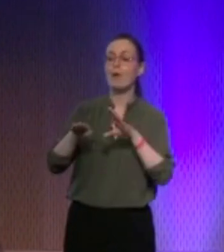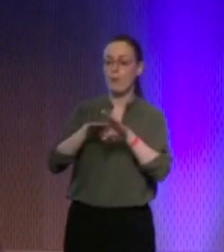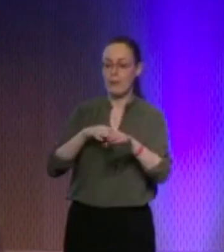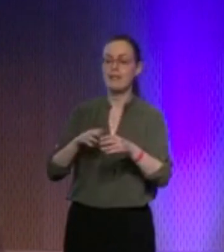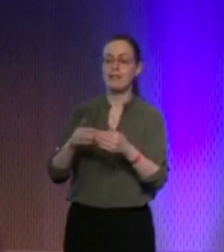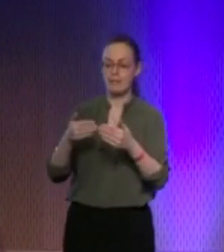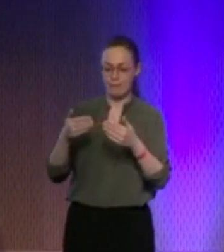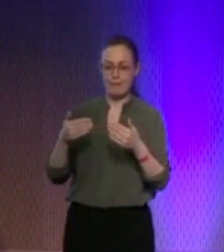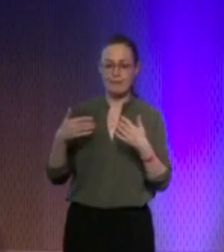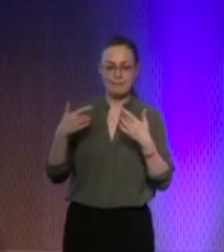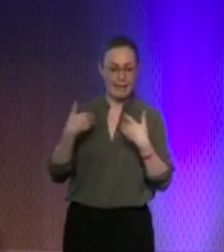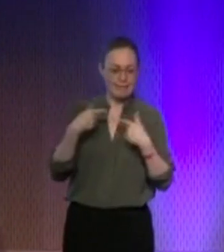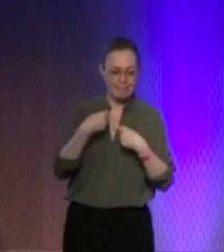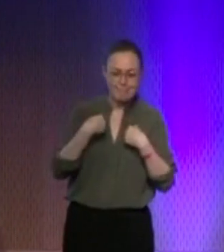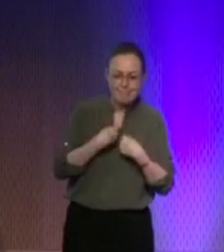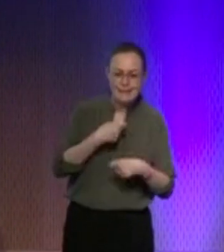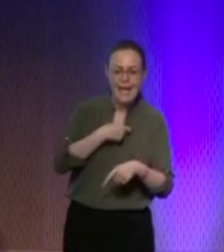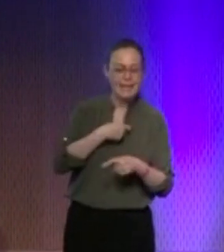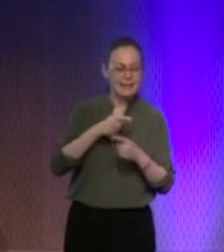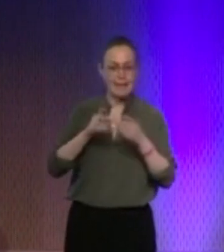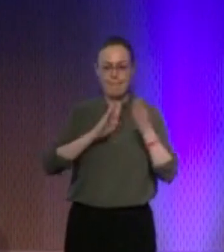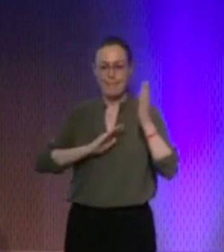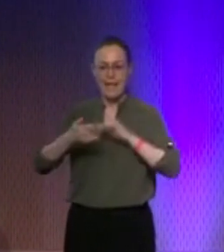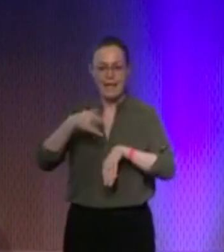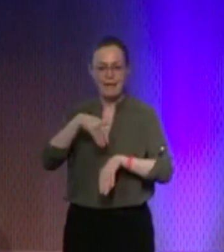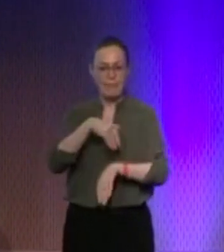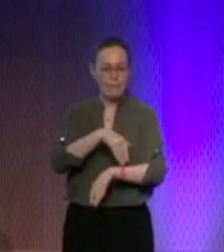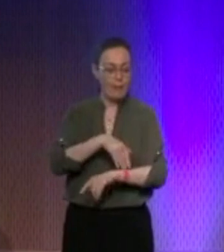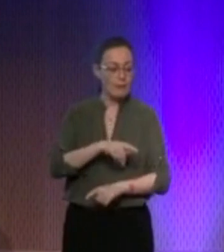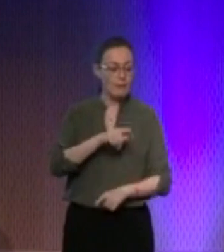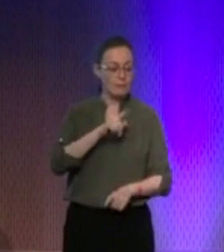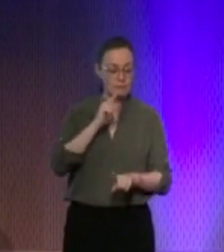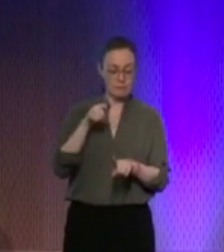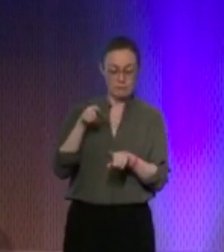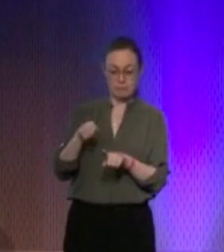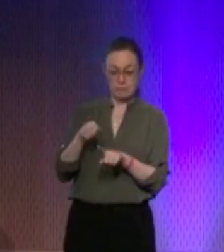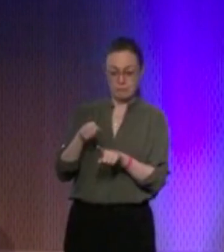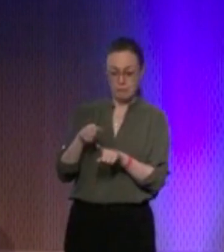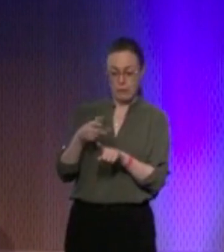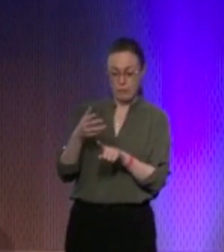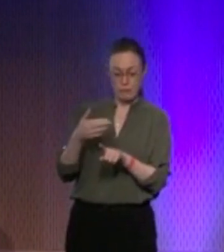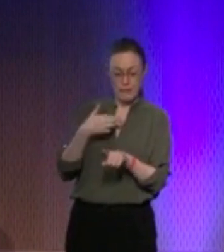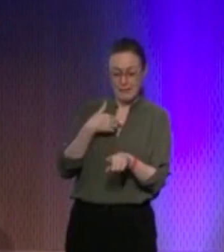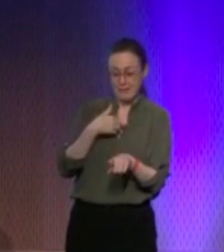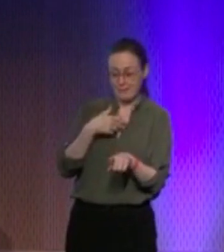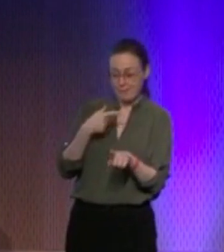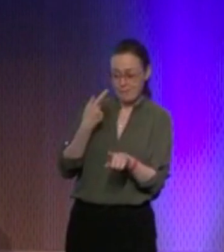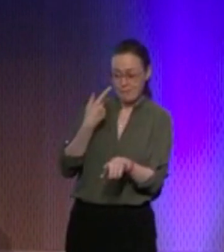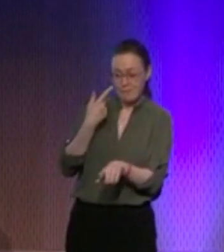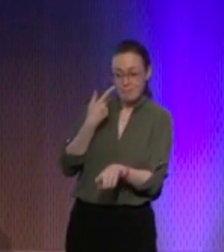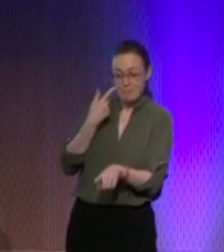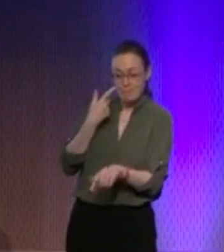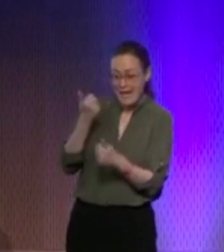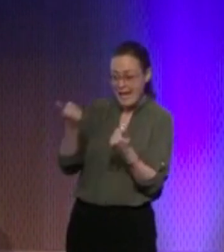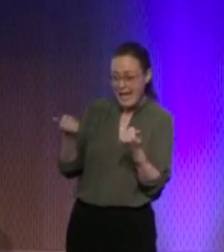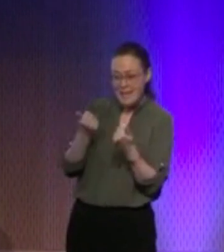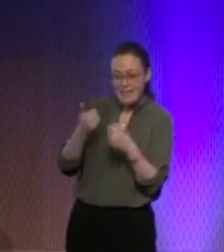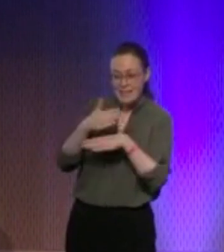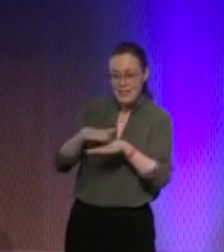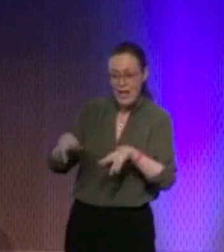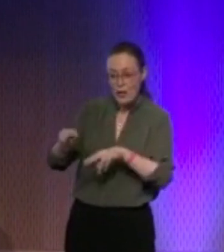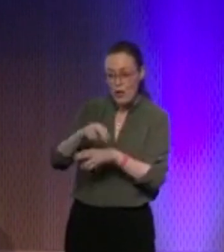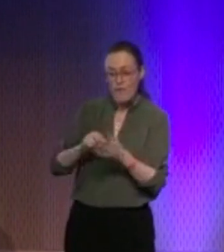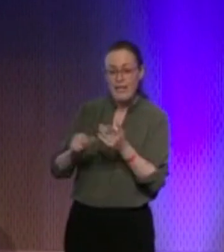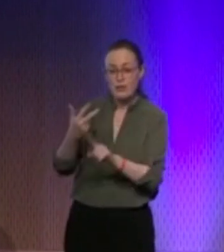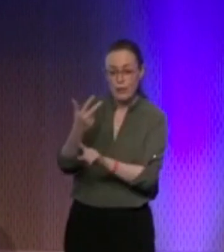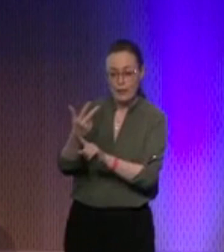depression, and behaviour problems. And in that trial, we basically took any child that was over the age of 3, between the